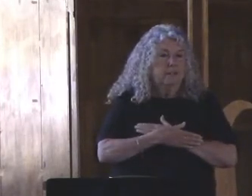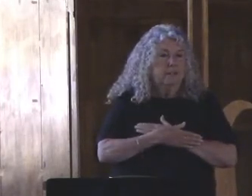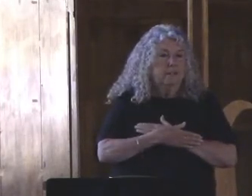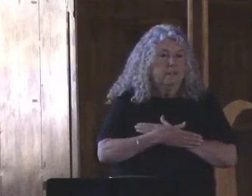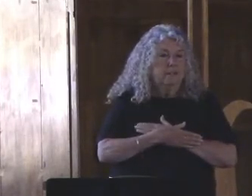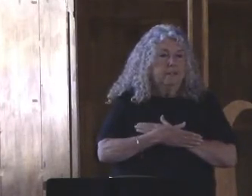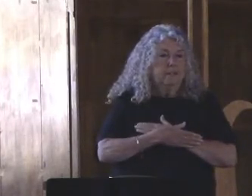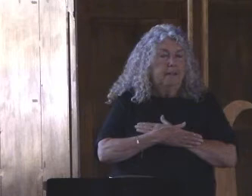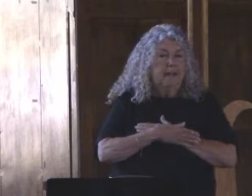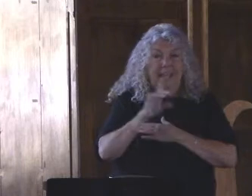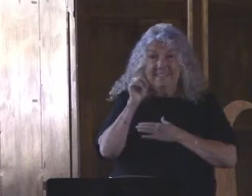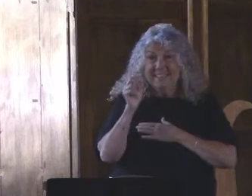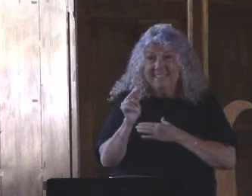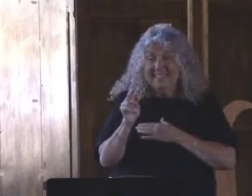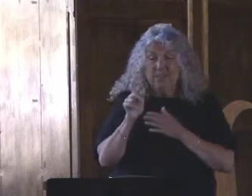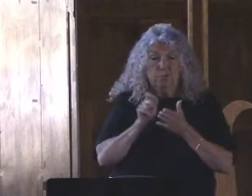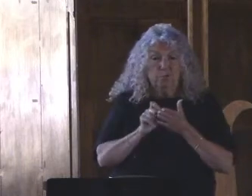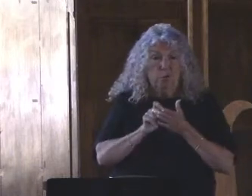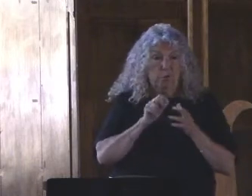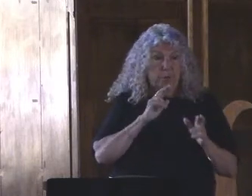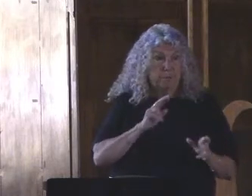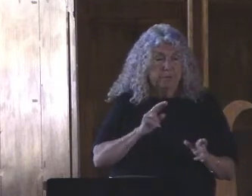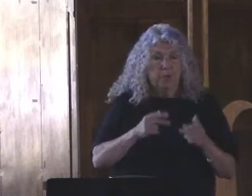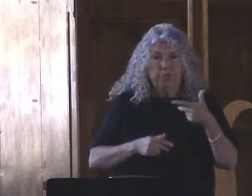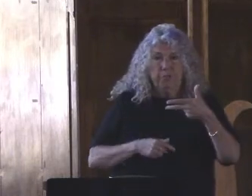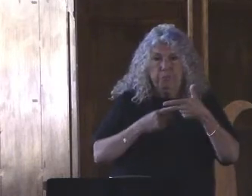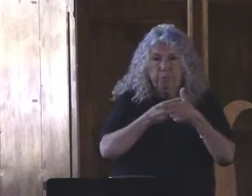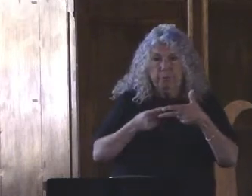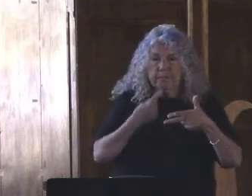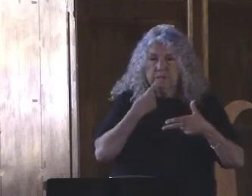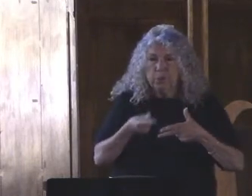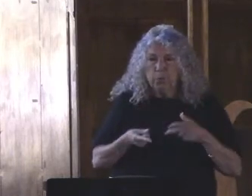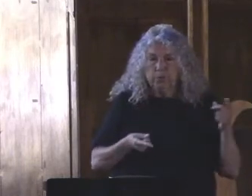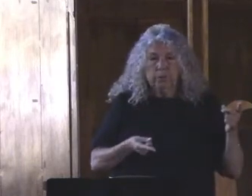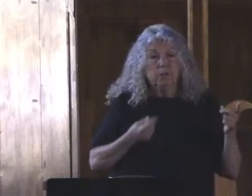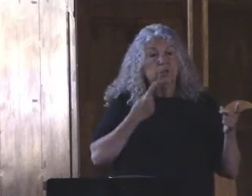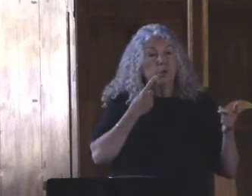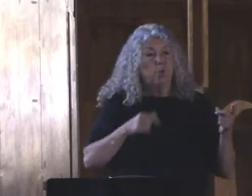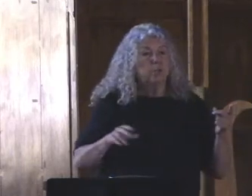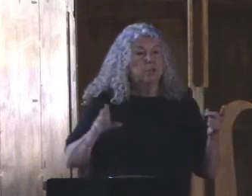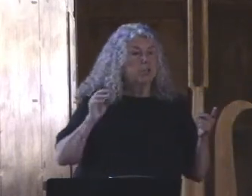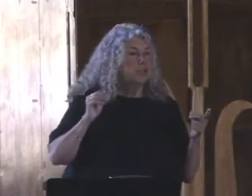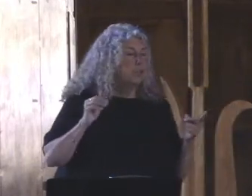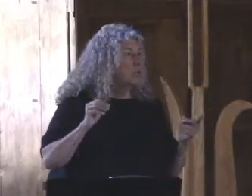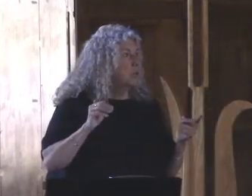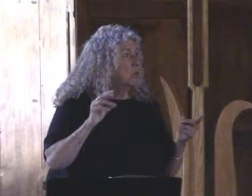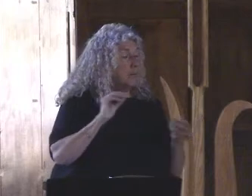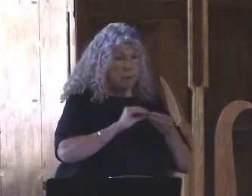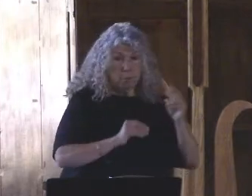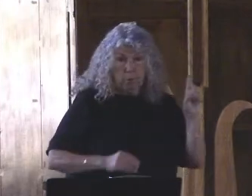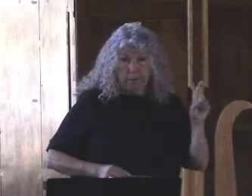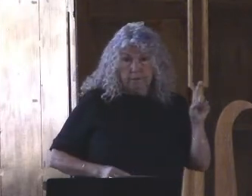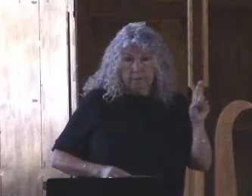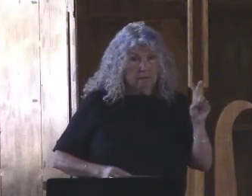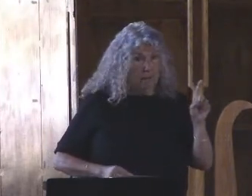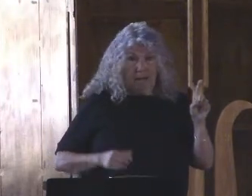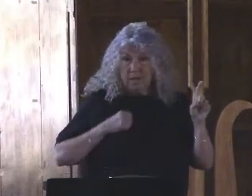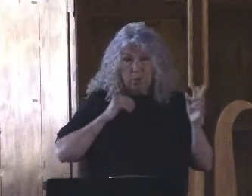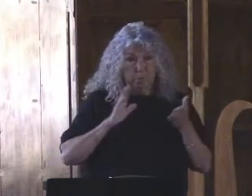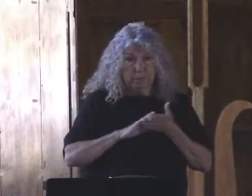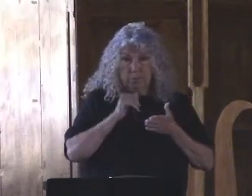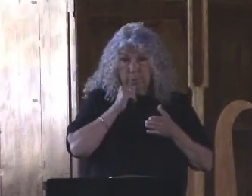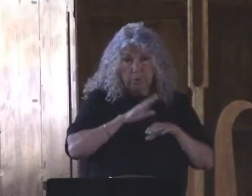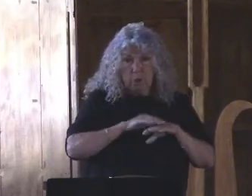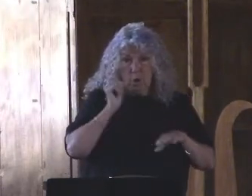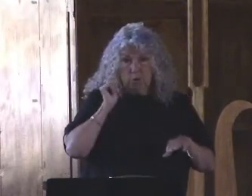dean wrote her a reply in which he told her three things. He told her in no uncertain terms, number one, that he did not believe women